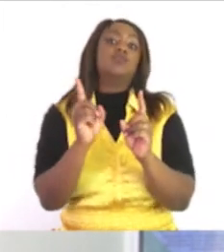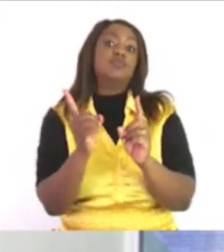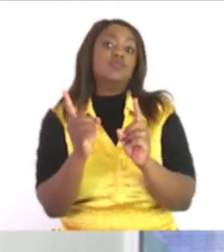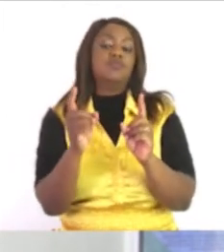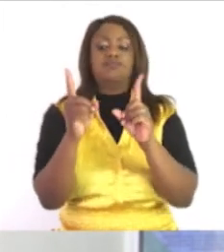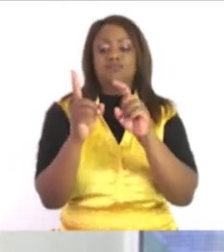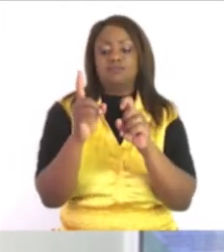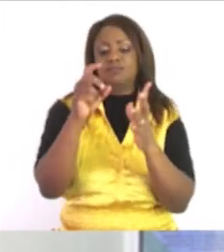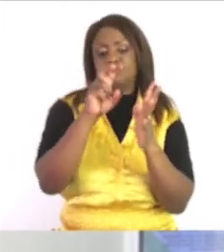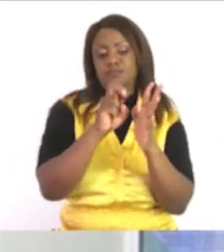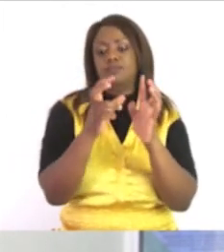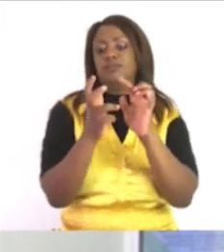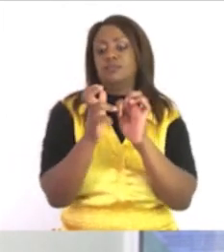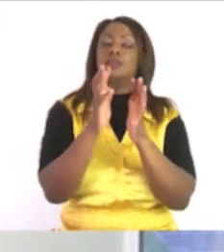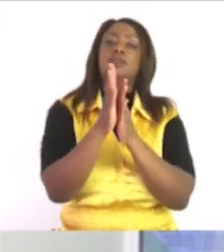sanitize